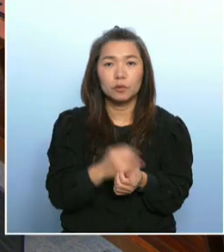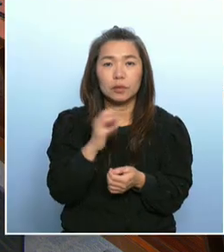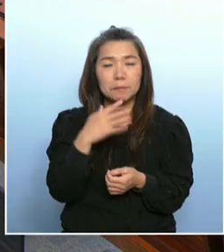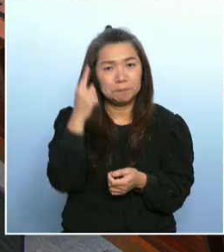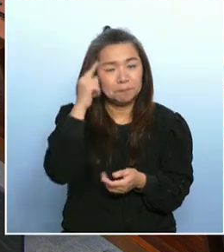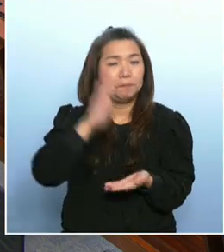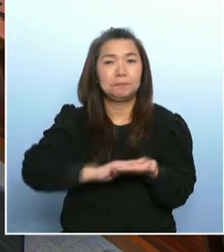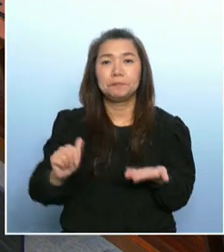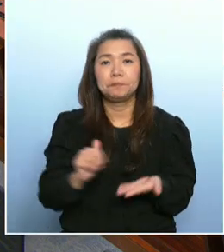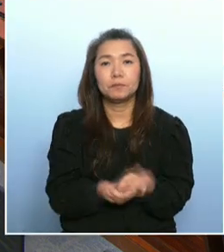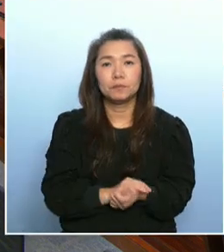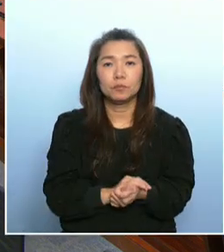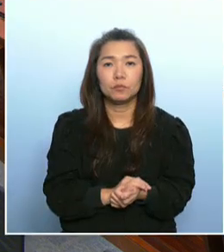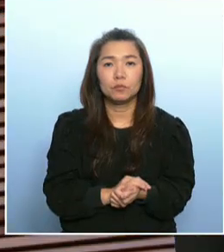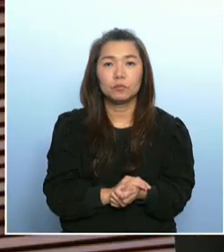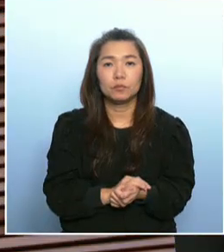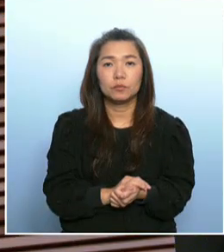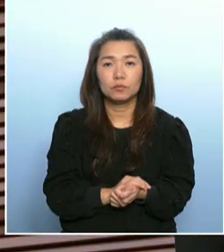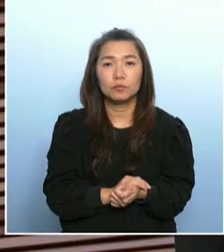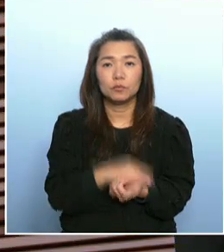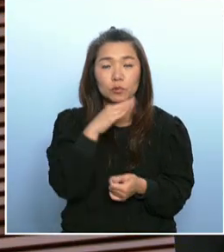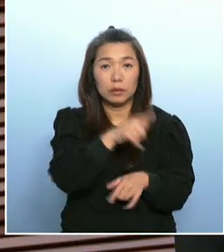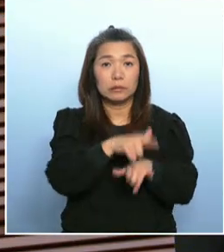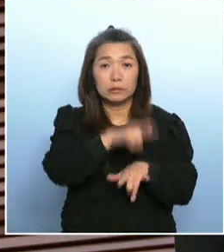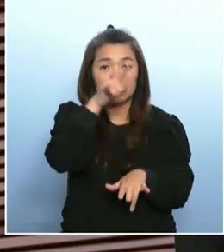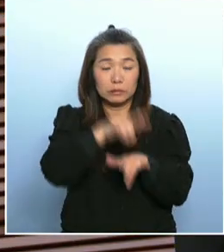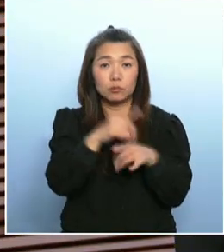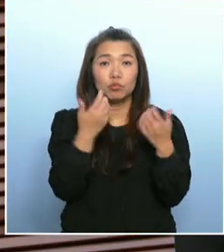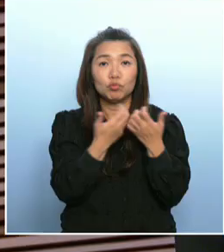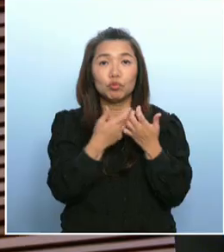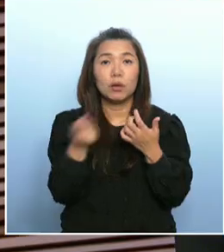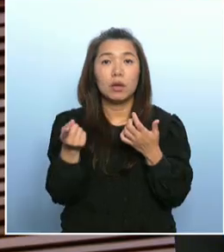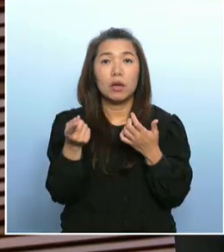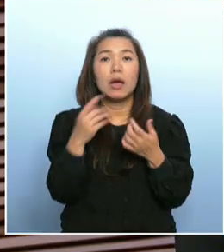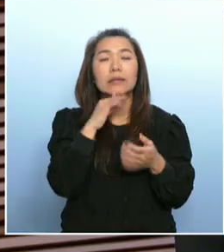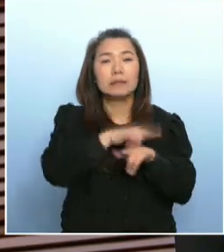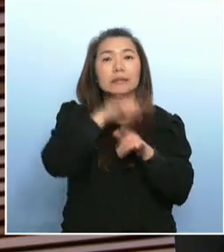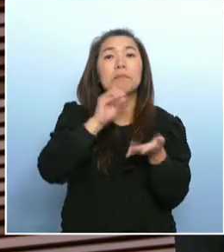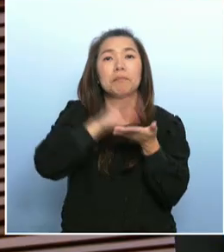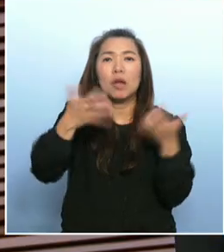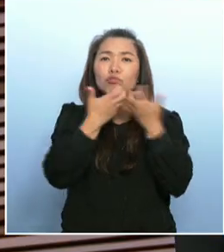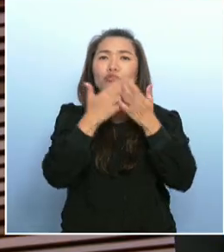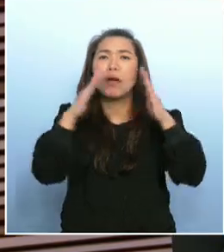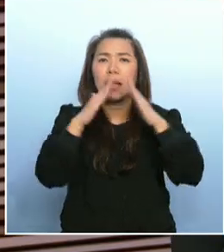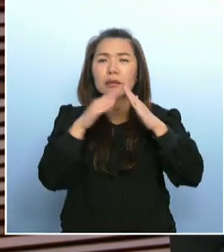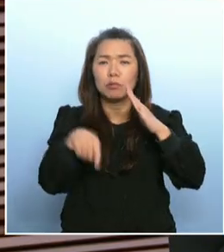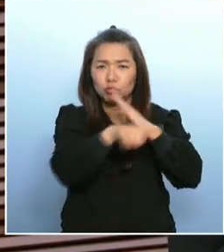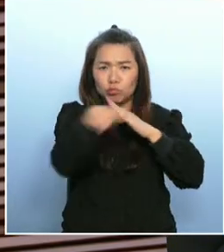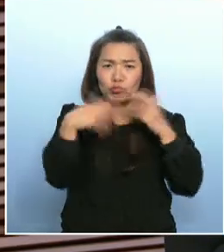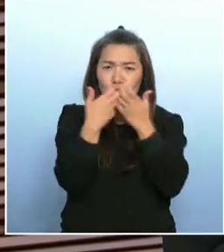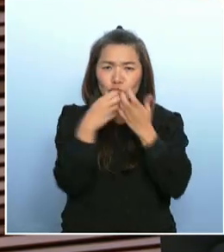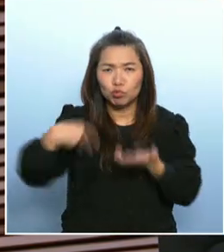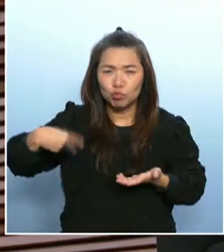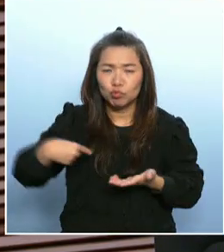can live or take care of the PWDs easy. Undersecretary. For